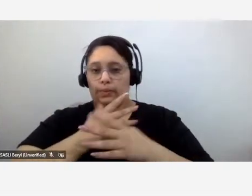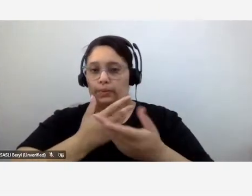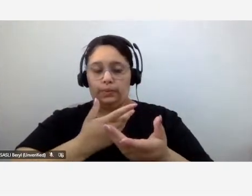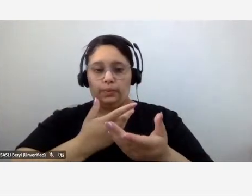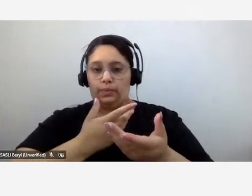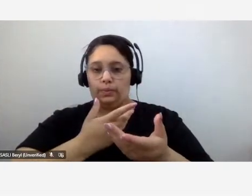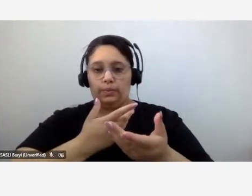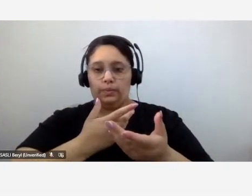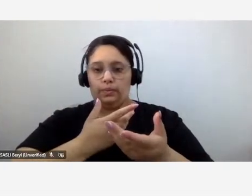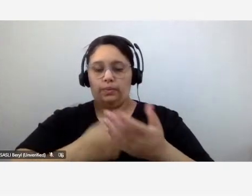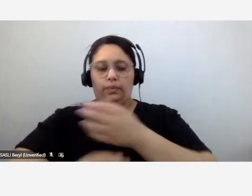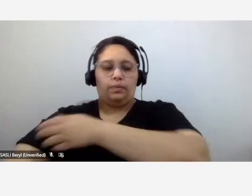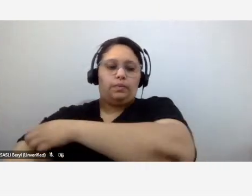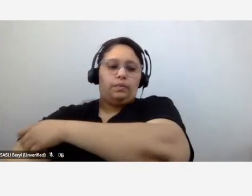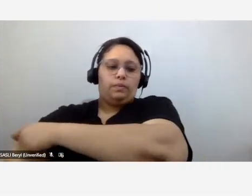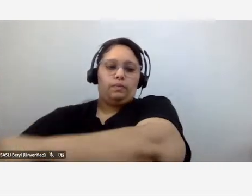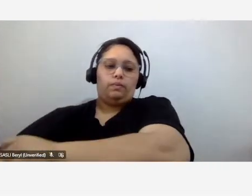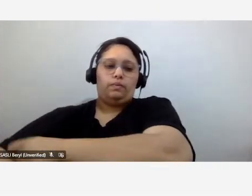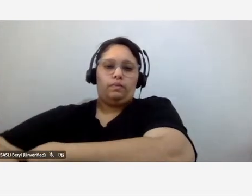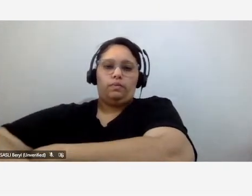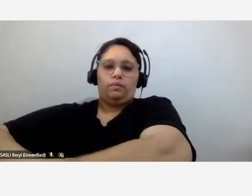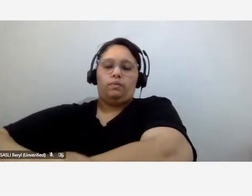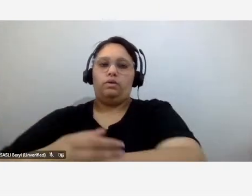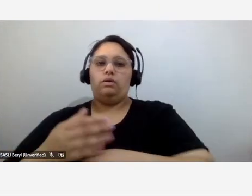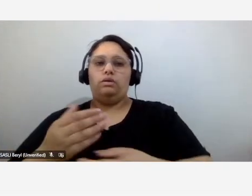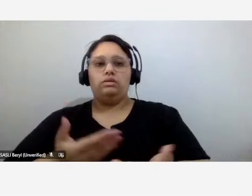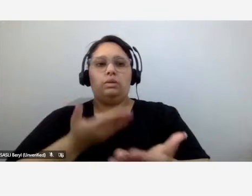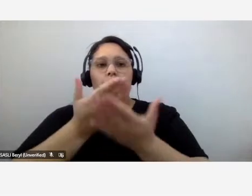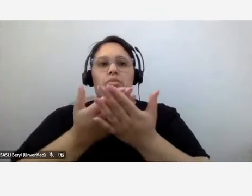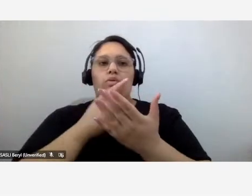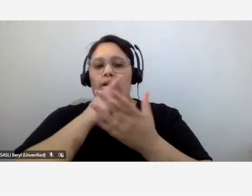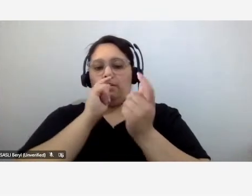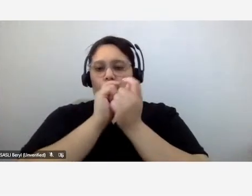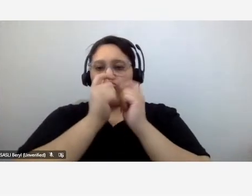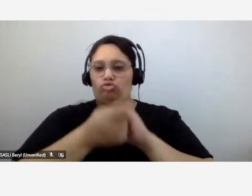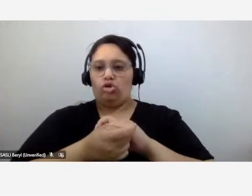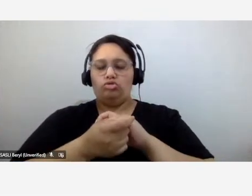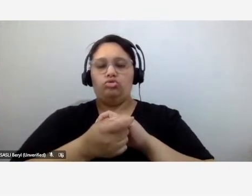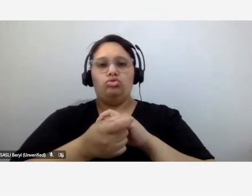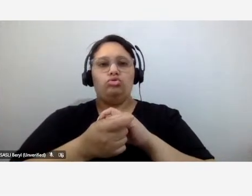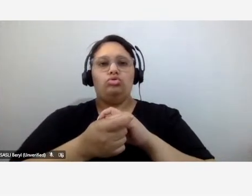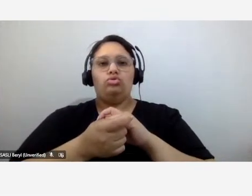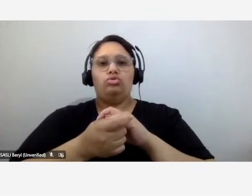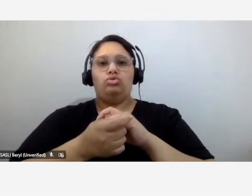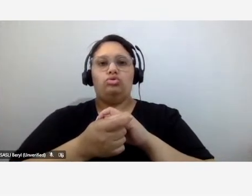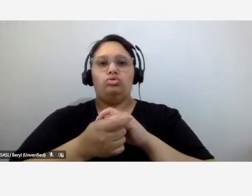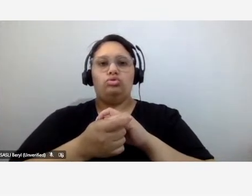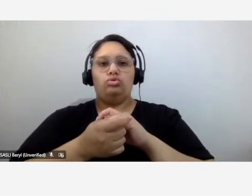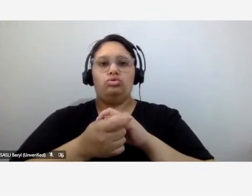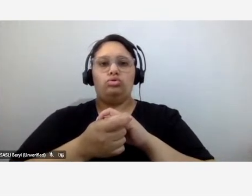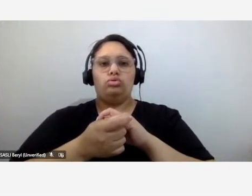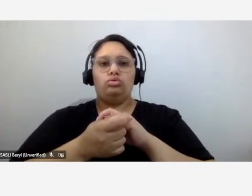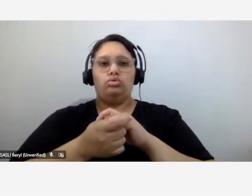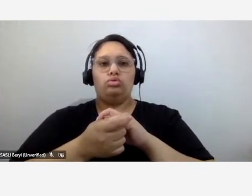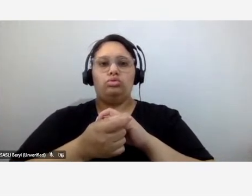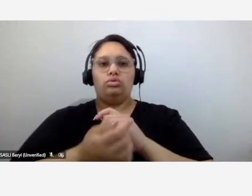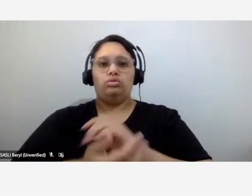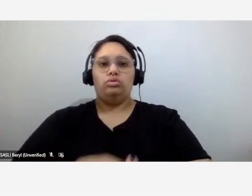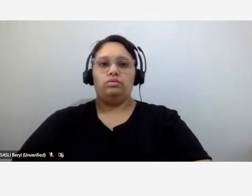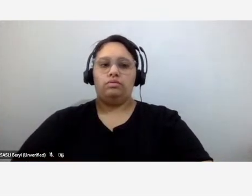you know, of name changes. I'm not going to make a submission of name changes, you know,